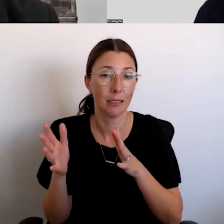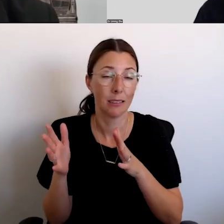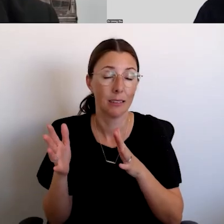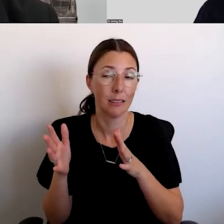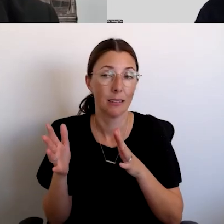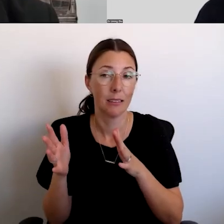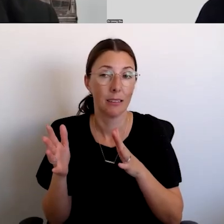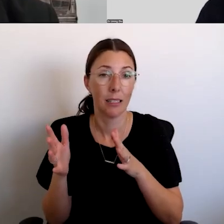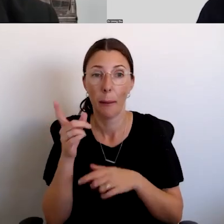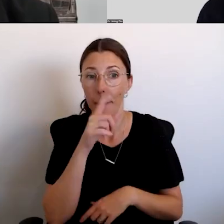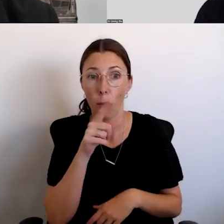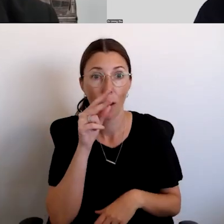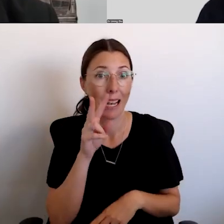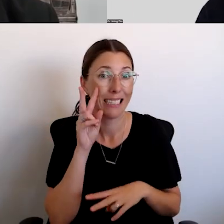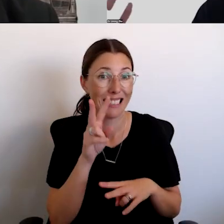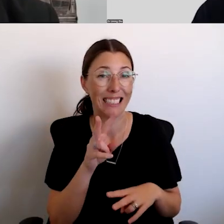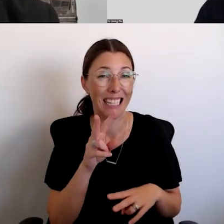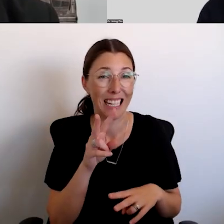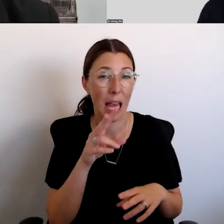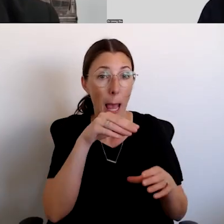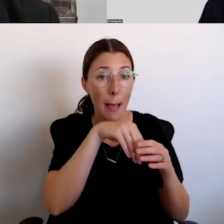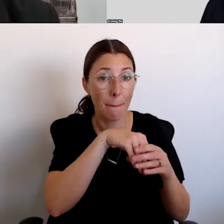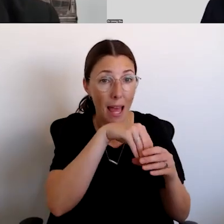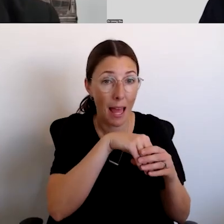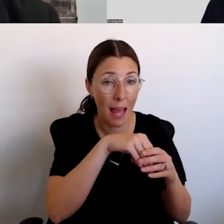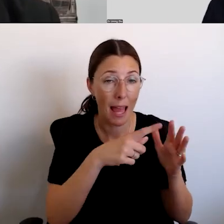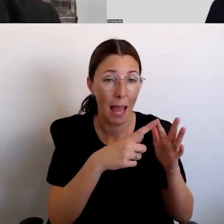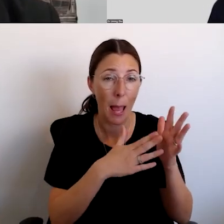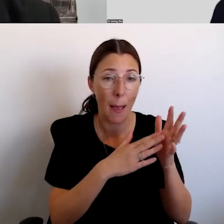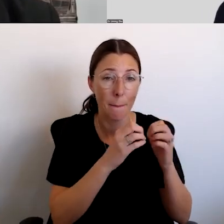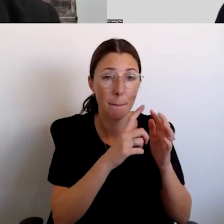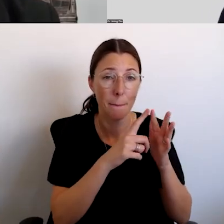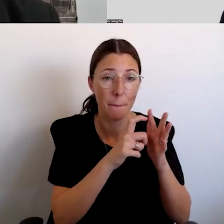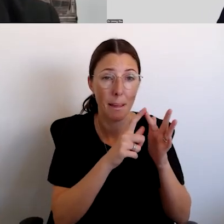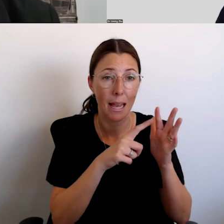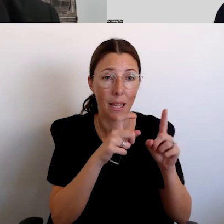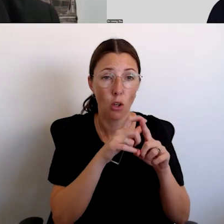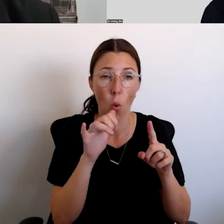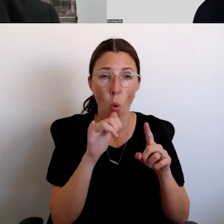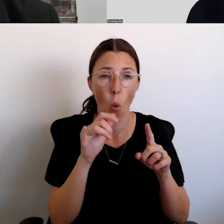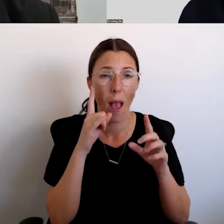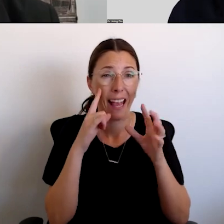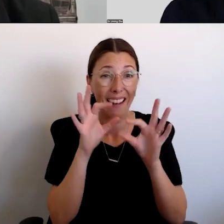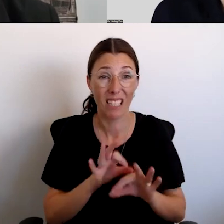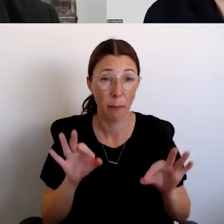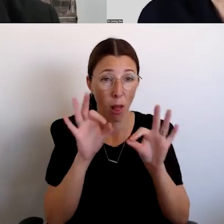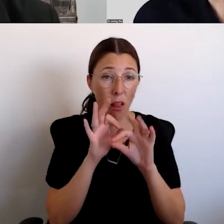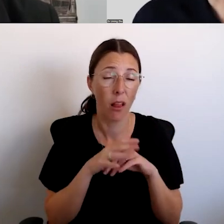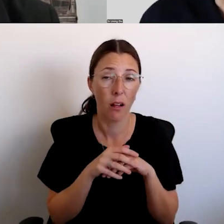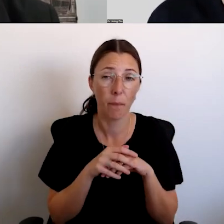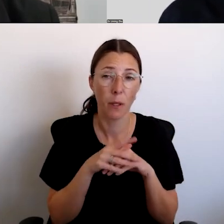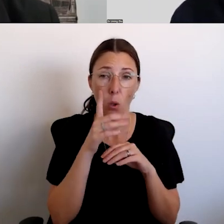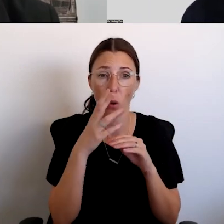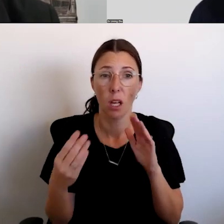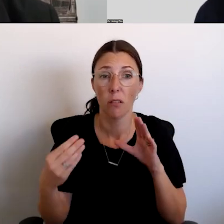People can say embedded, invisible, and depending on what you want to embed, you can embed your author name and